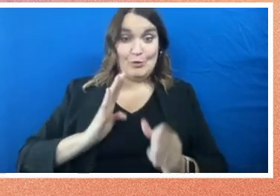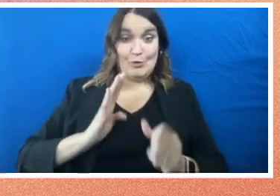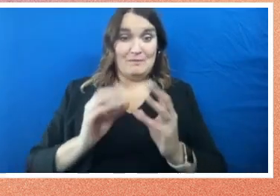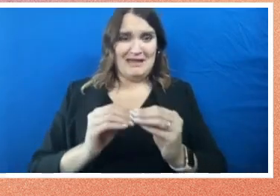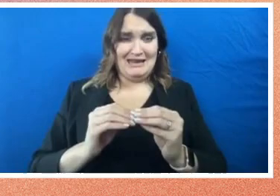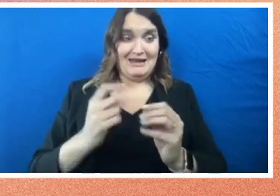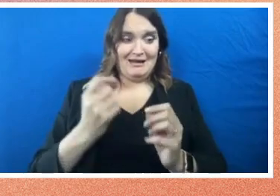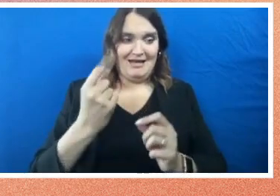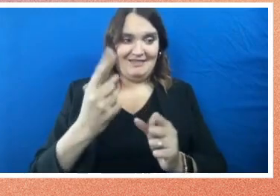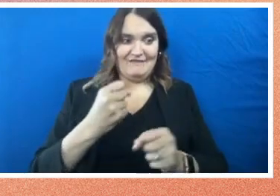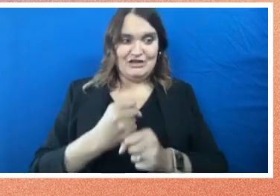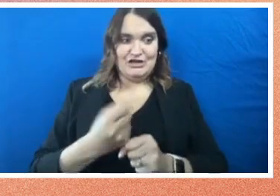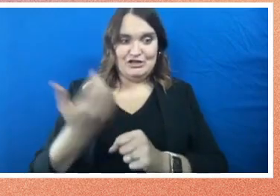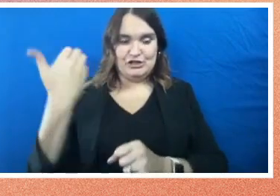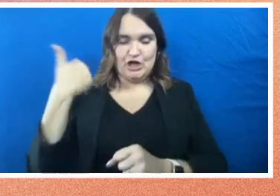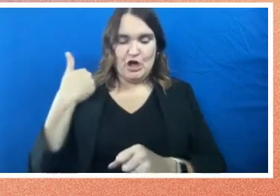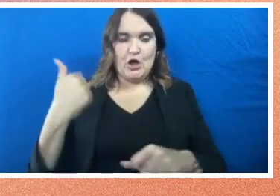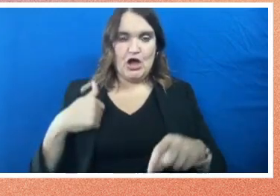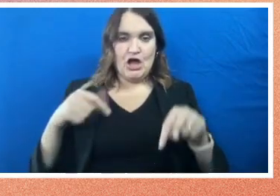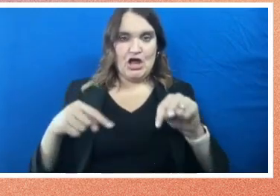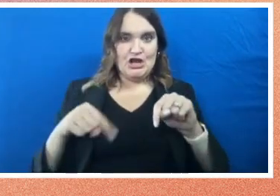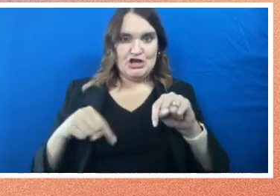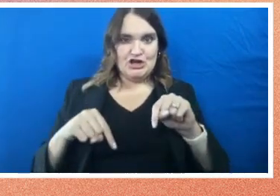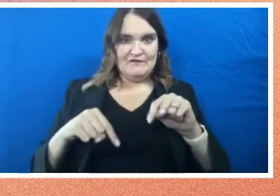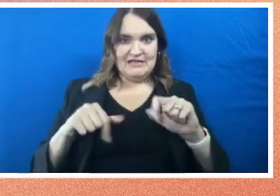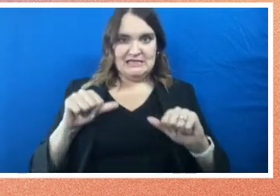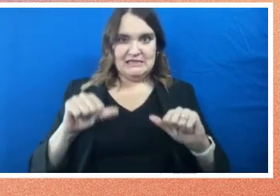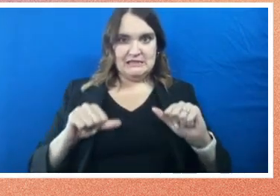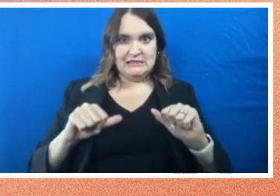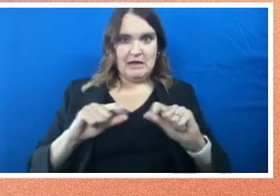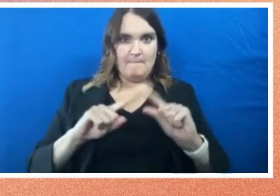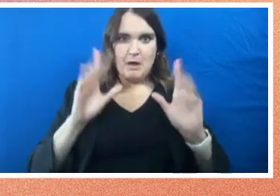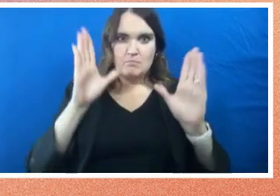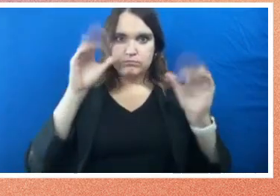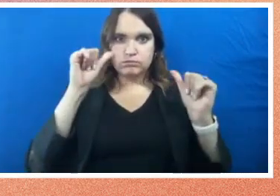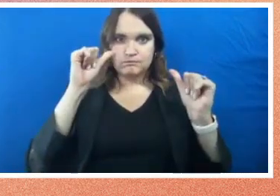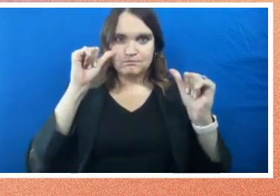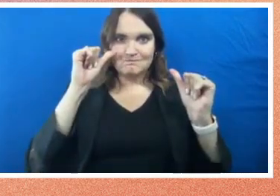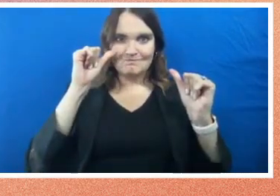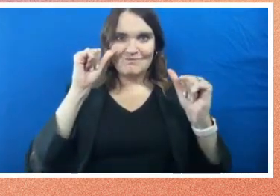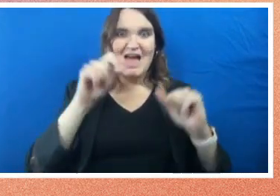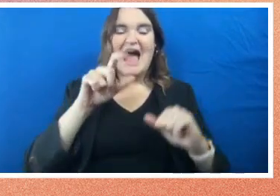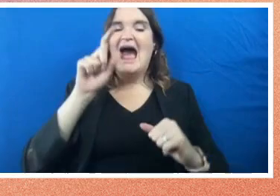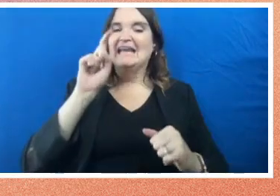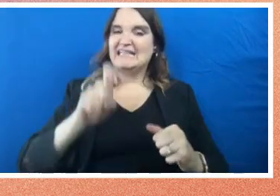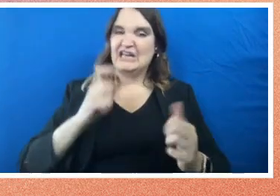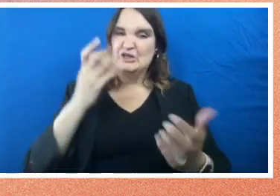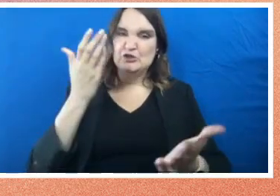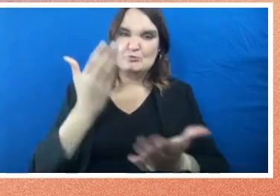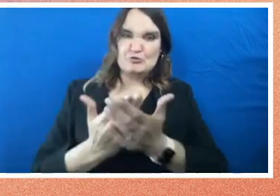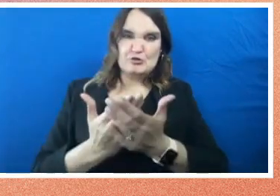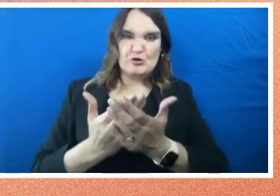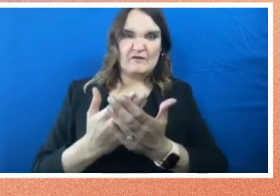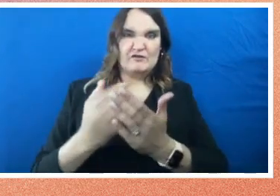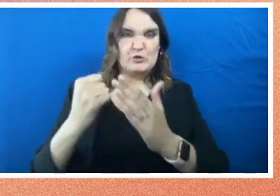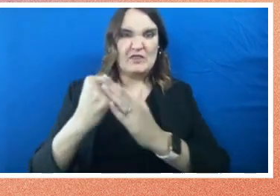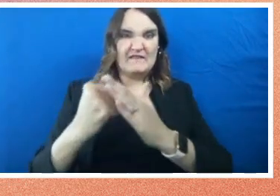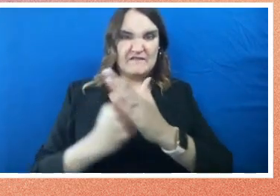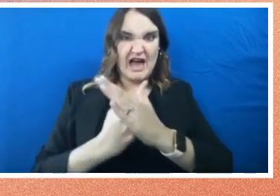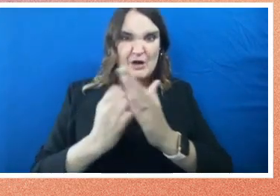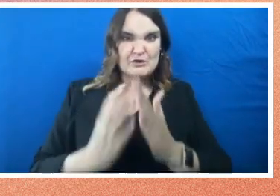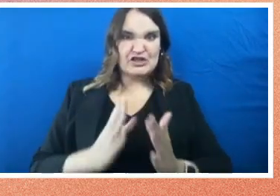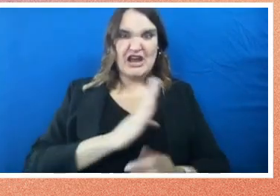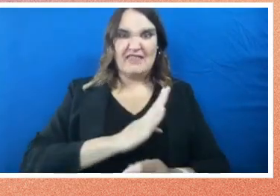very nervous and uncertain, but determined to prove to our founder and board that I was ready to fill